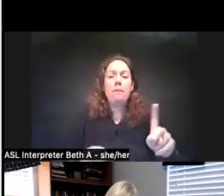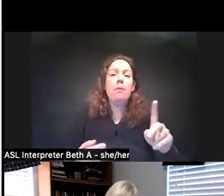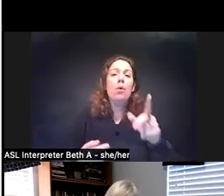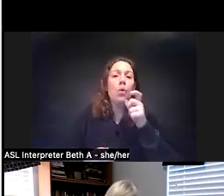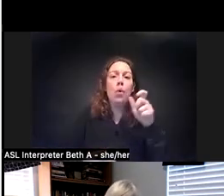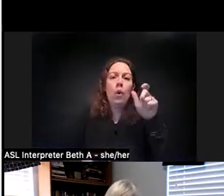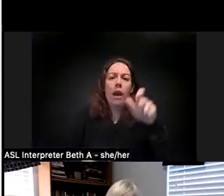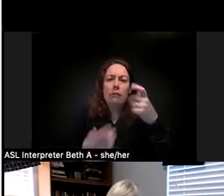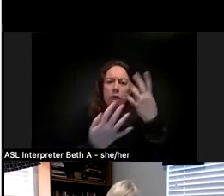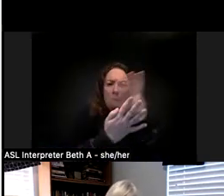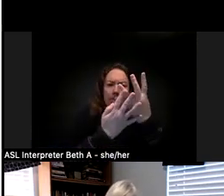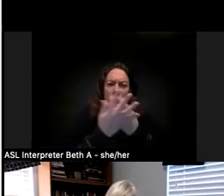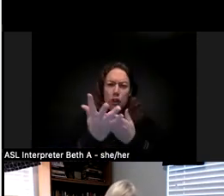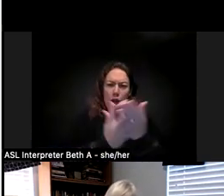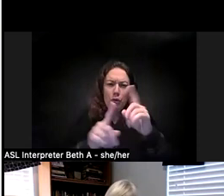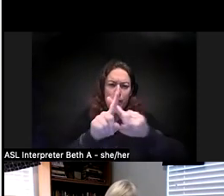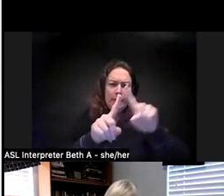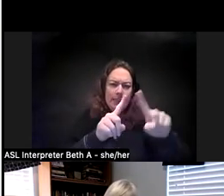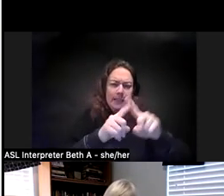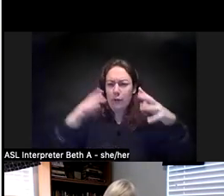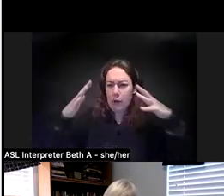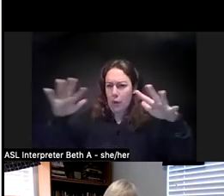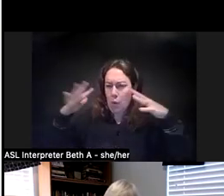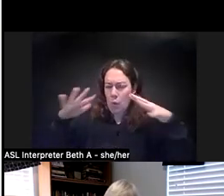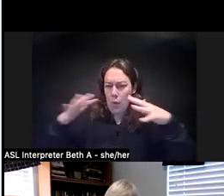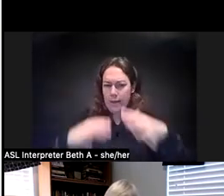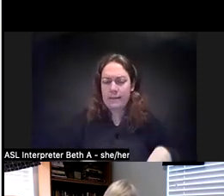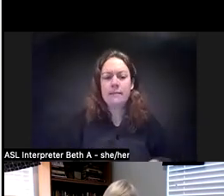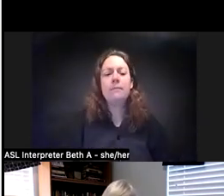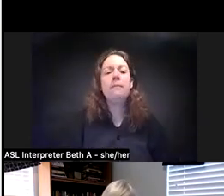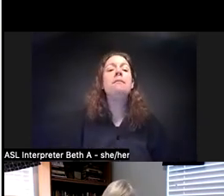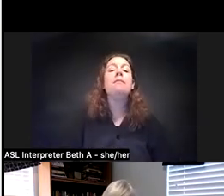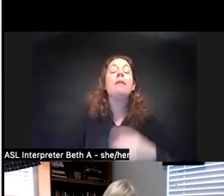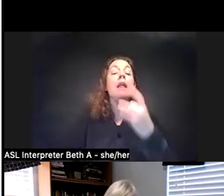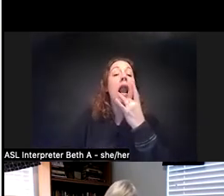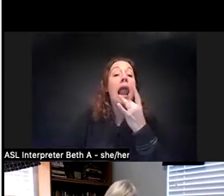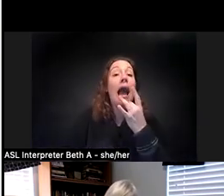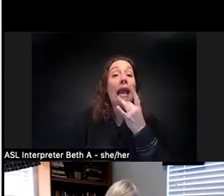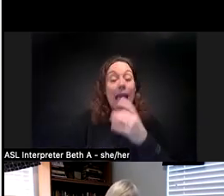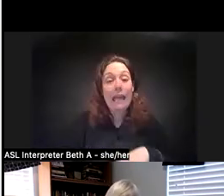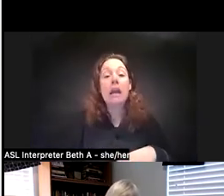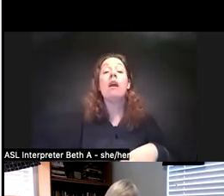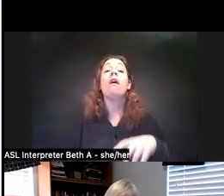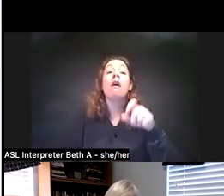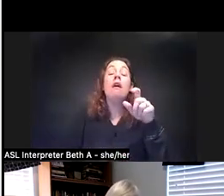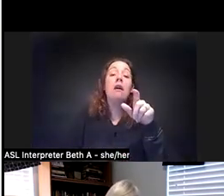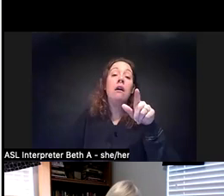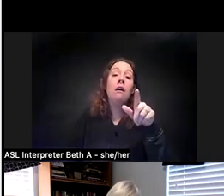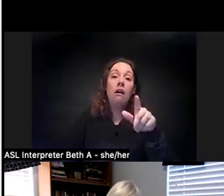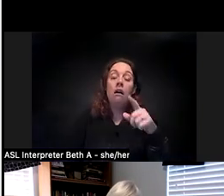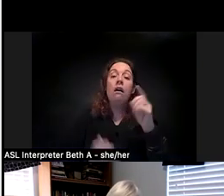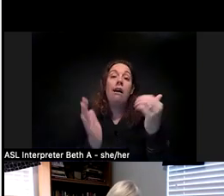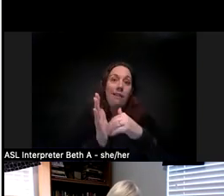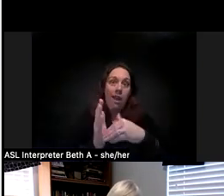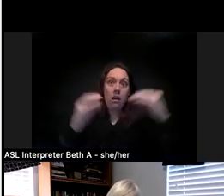as lighting, which again does not have standards, but we need to figure out so that people can move